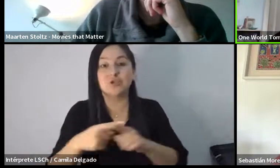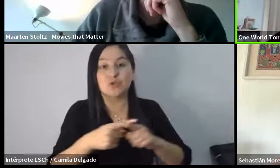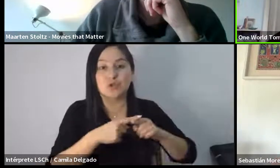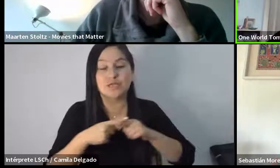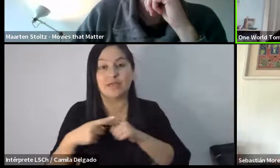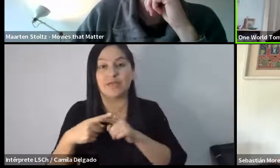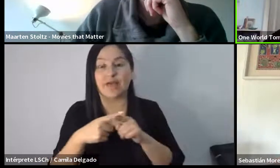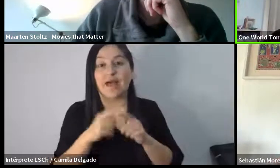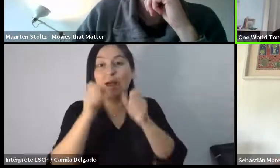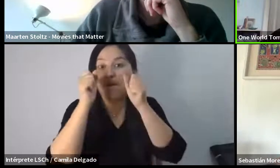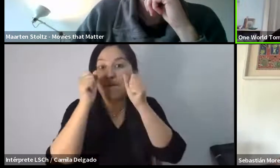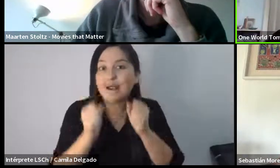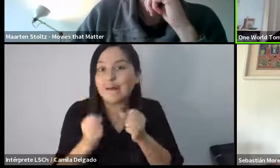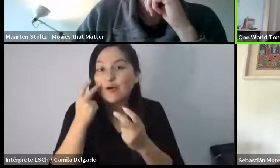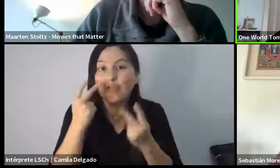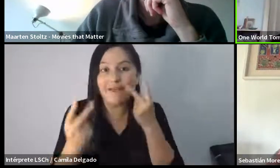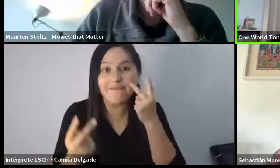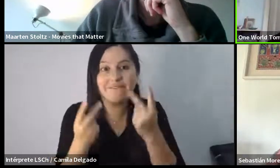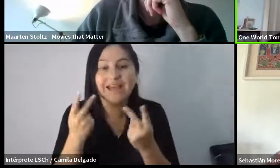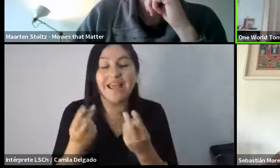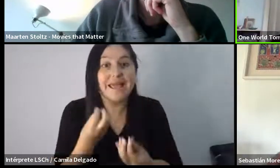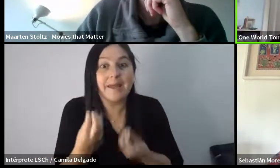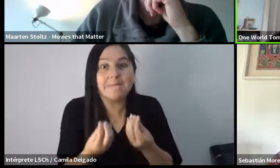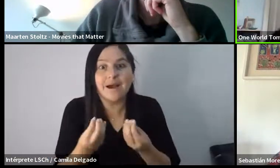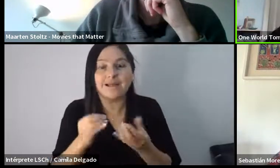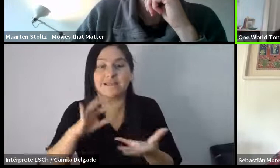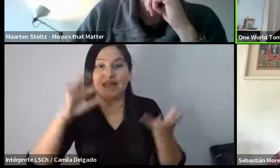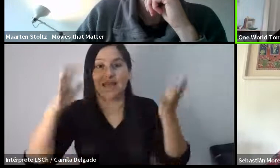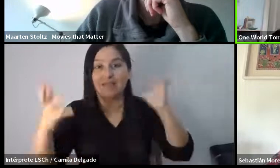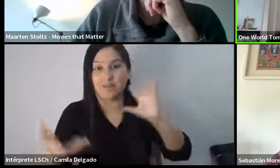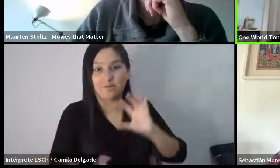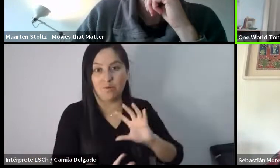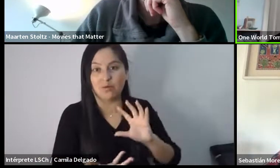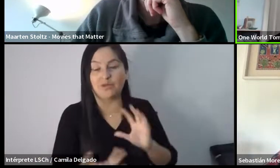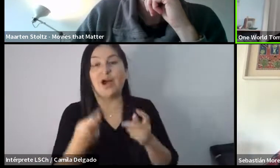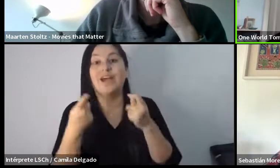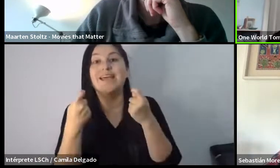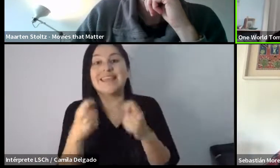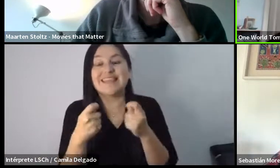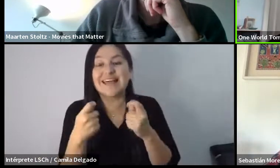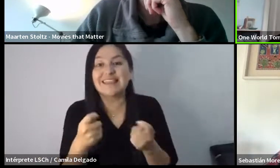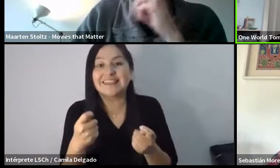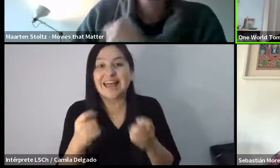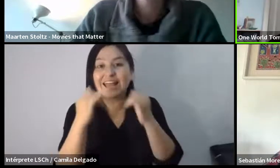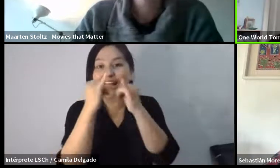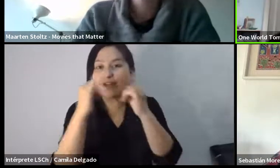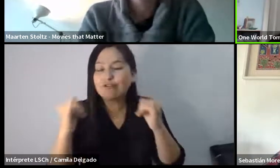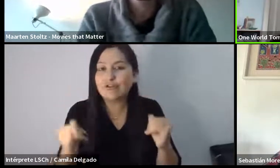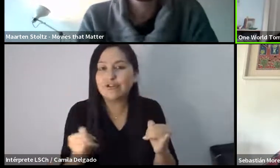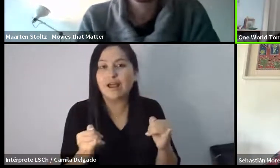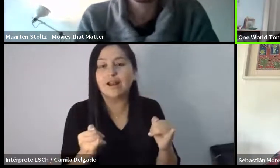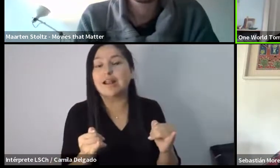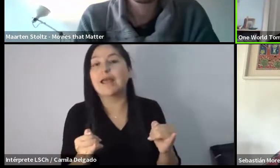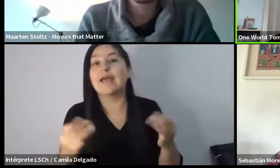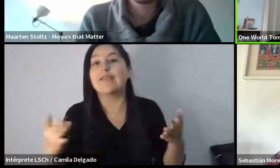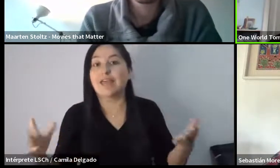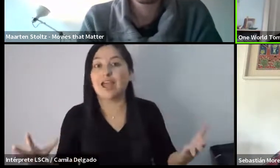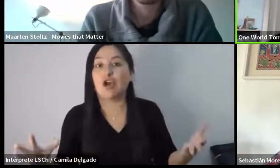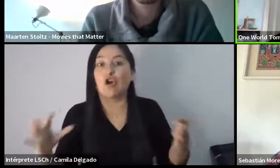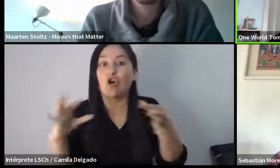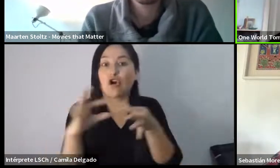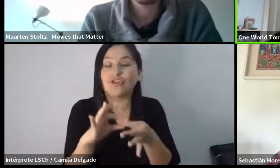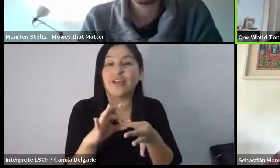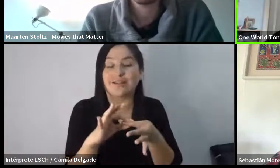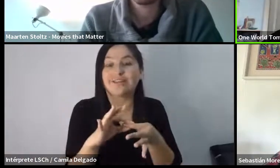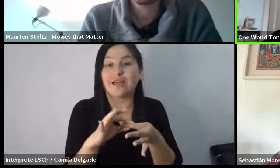and maybe trying to find ways how to help. And this is also connected to the importance of our school screenings. We think